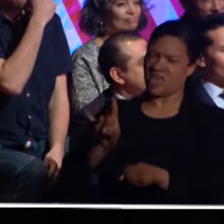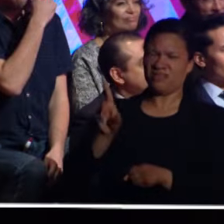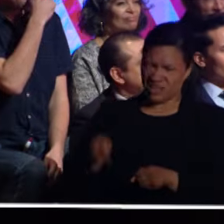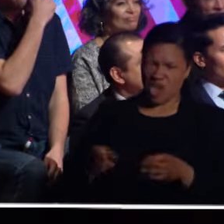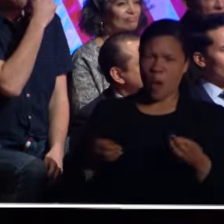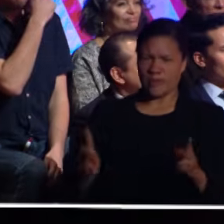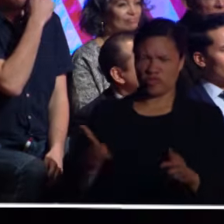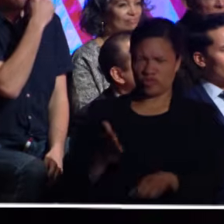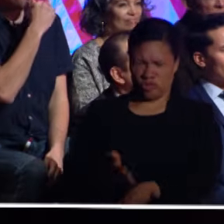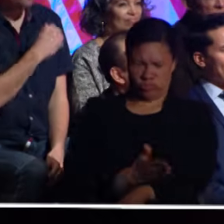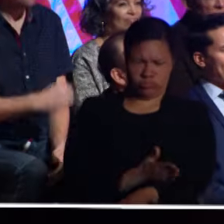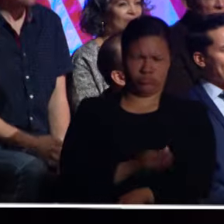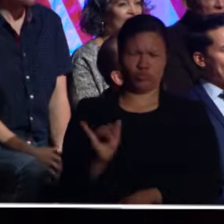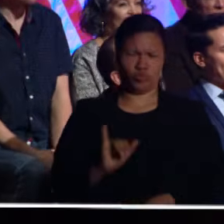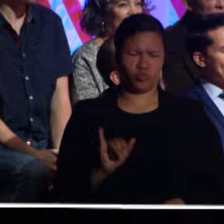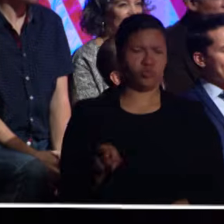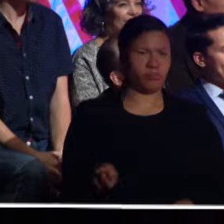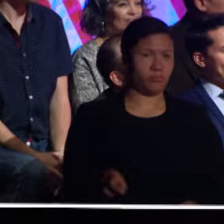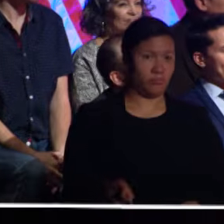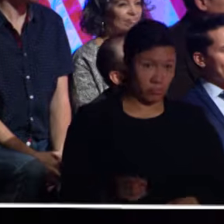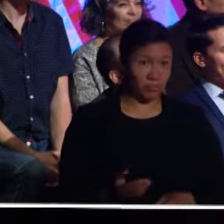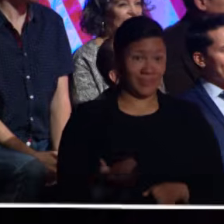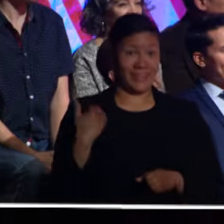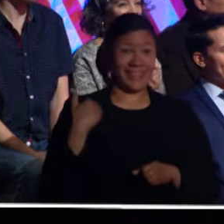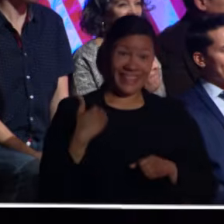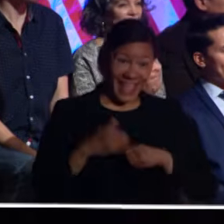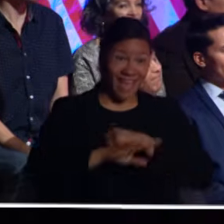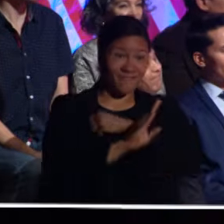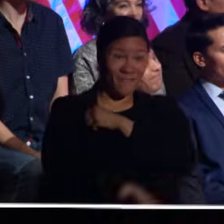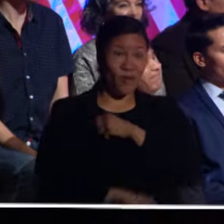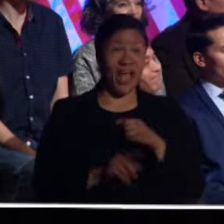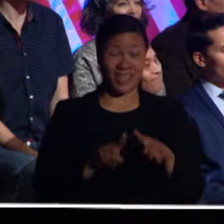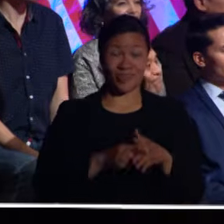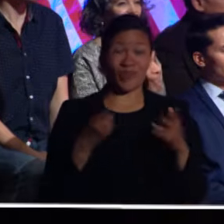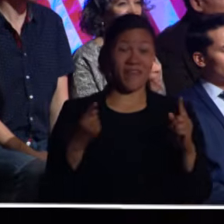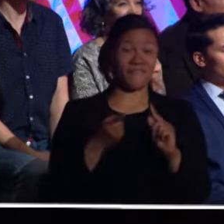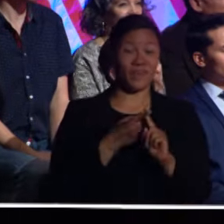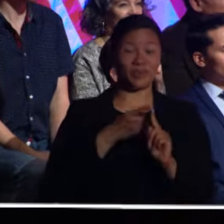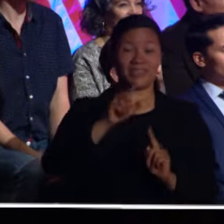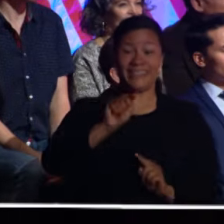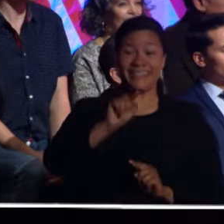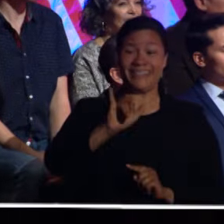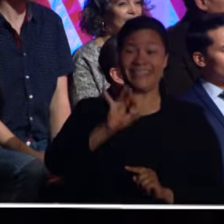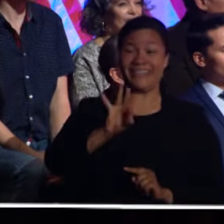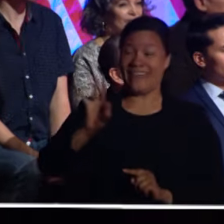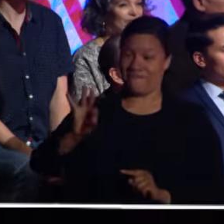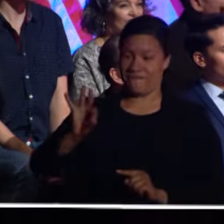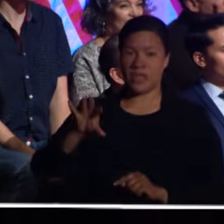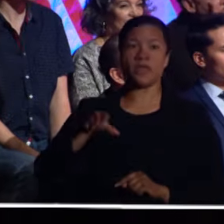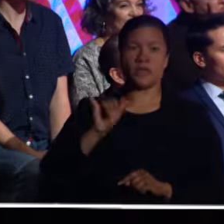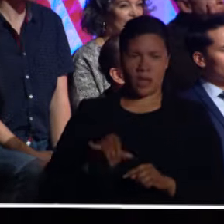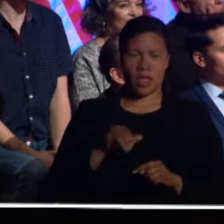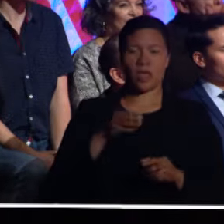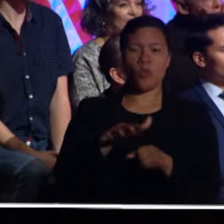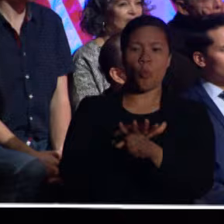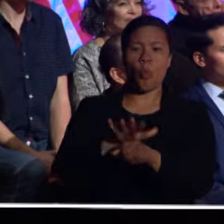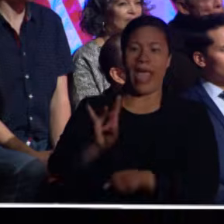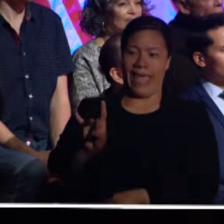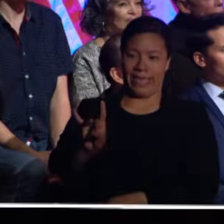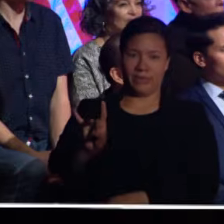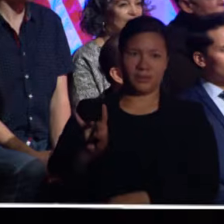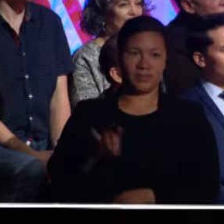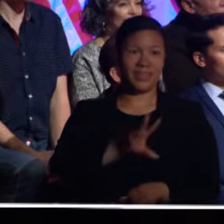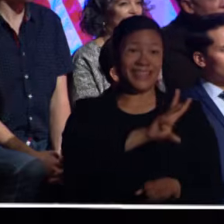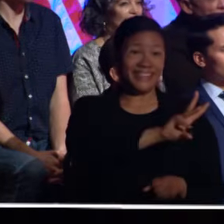I introduced the very first TIF in Ward 8. That means a $60 million investment for the